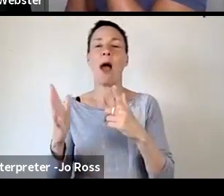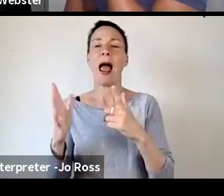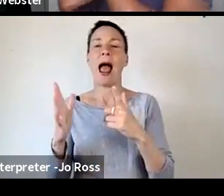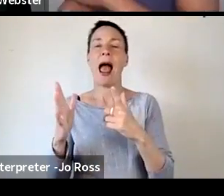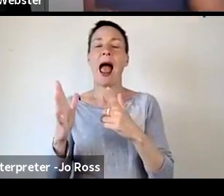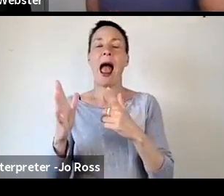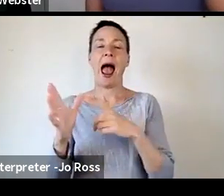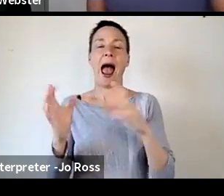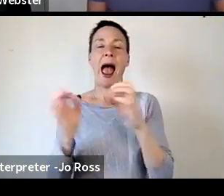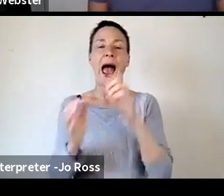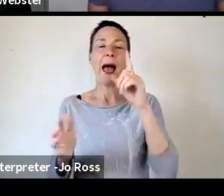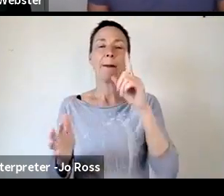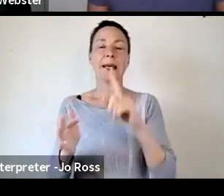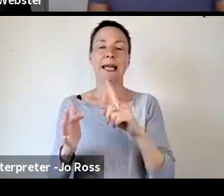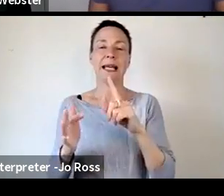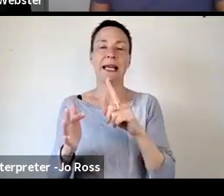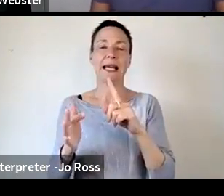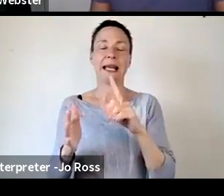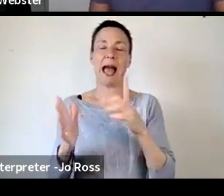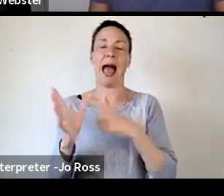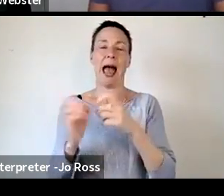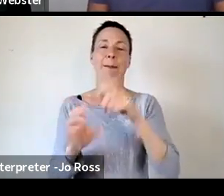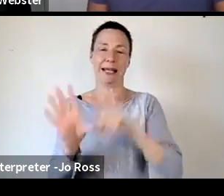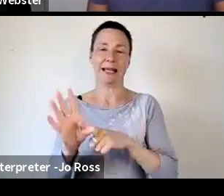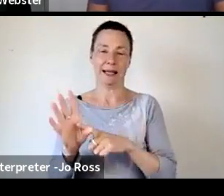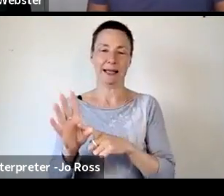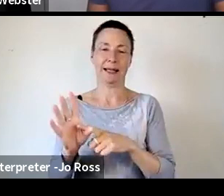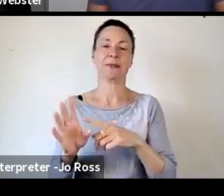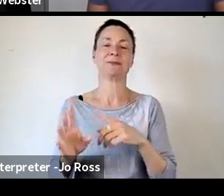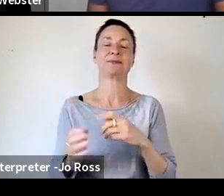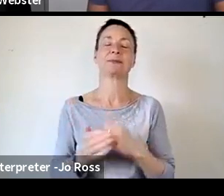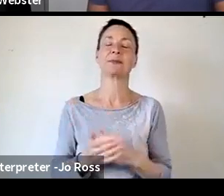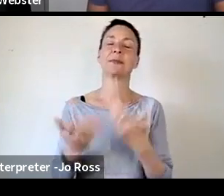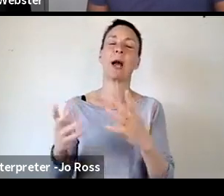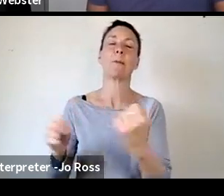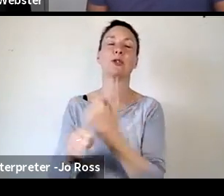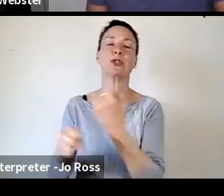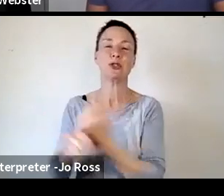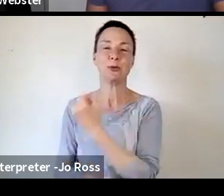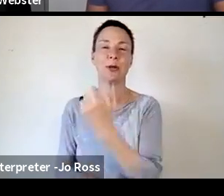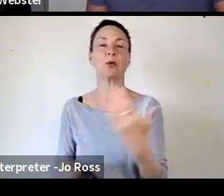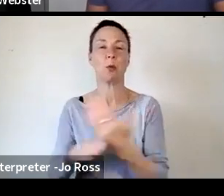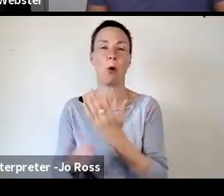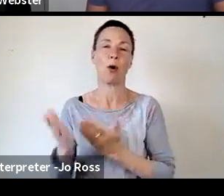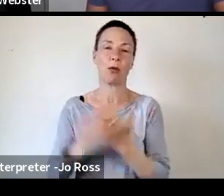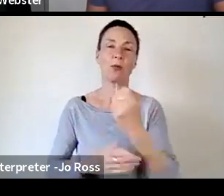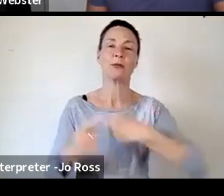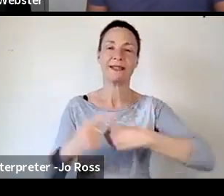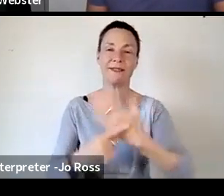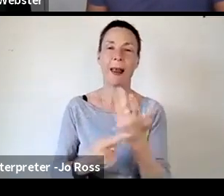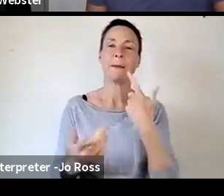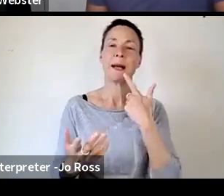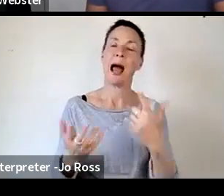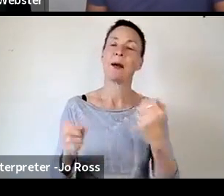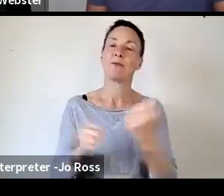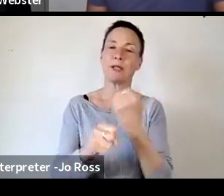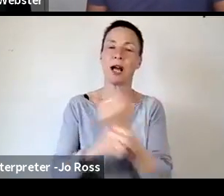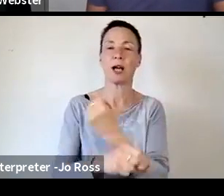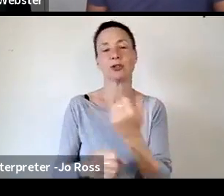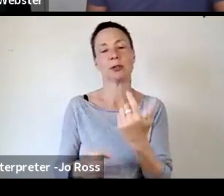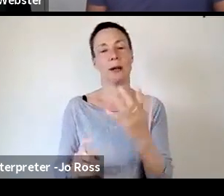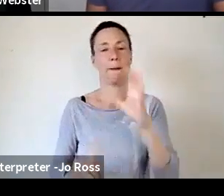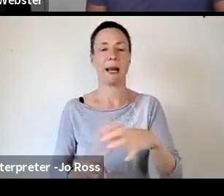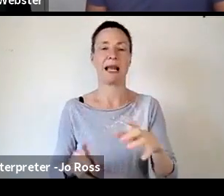Hello, Abby. Hey. Abby is a producer who has worked across development and production at places